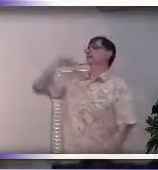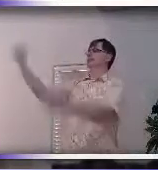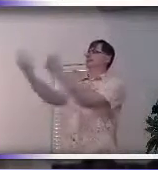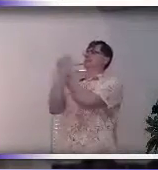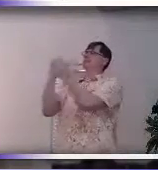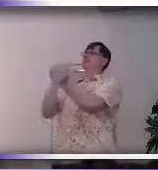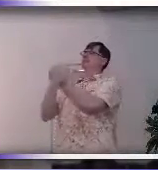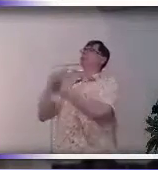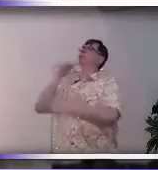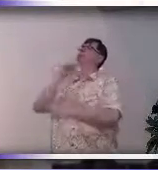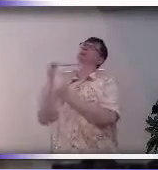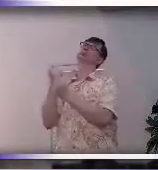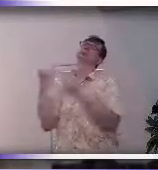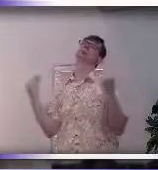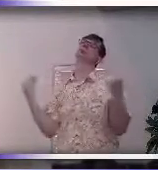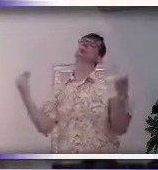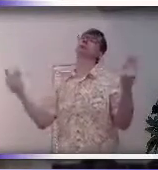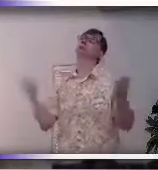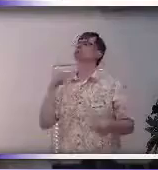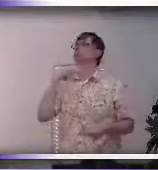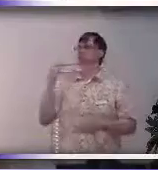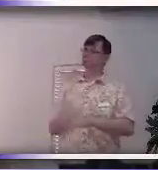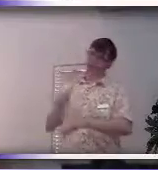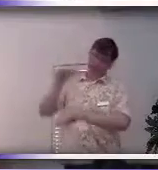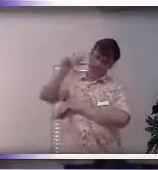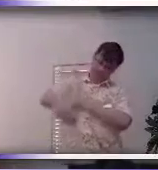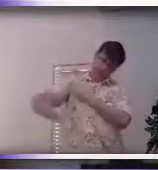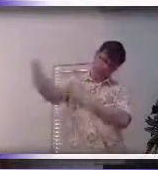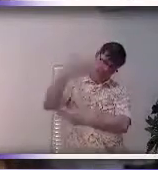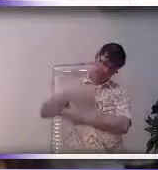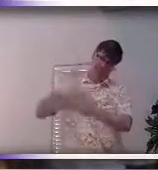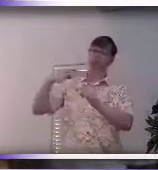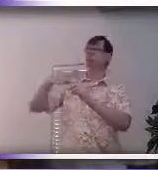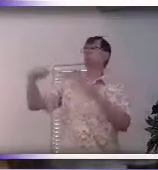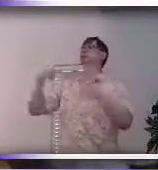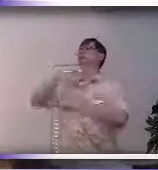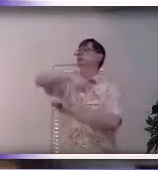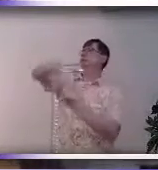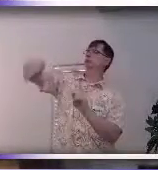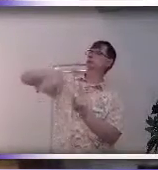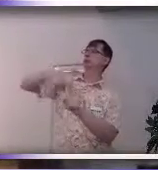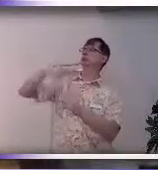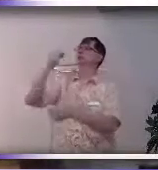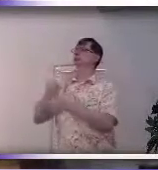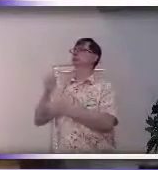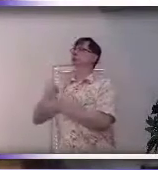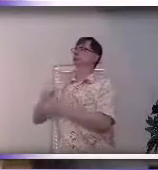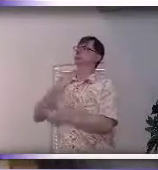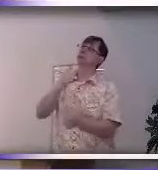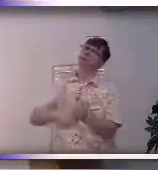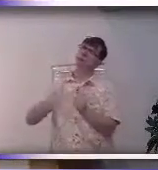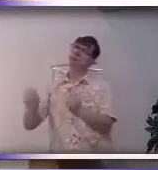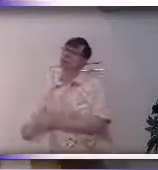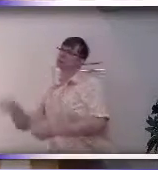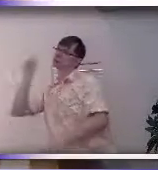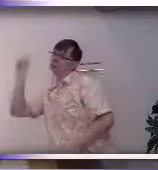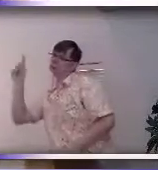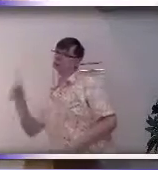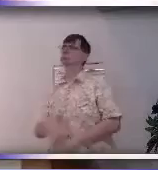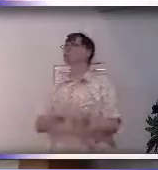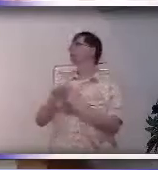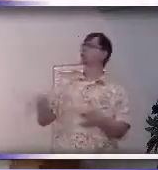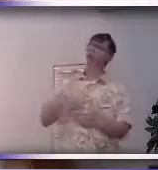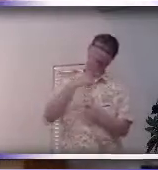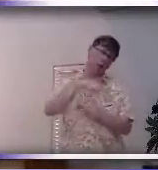of other stuff, and step into a world that works for everyone. Now, when I say a world that works